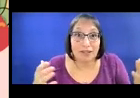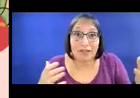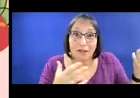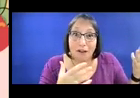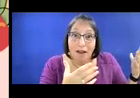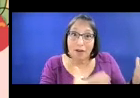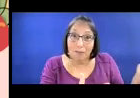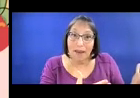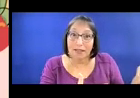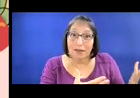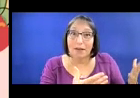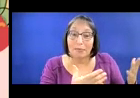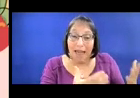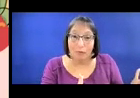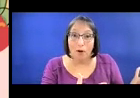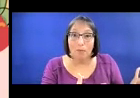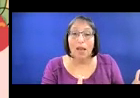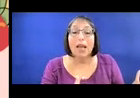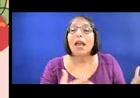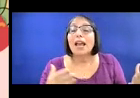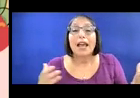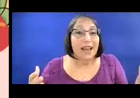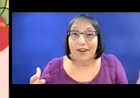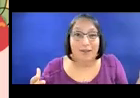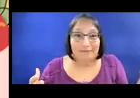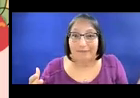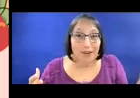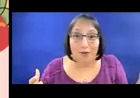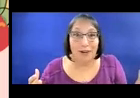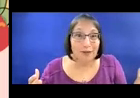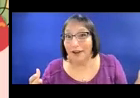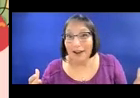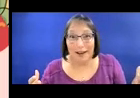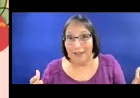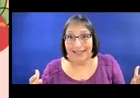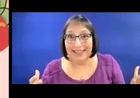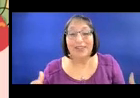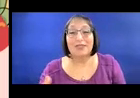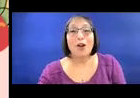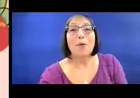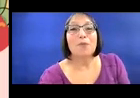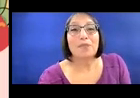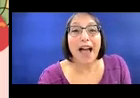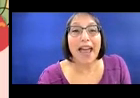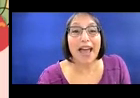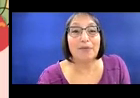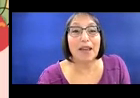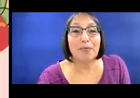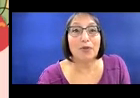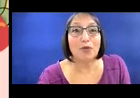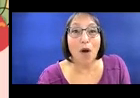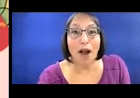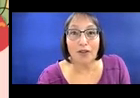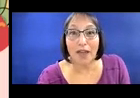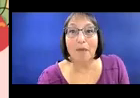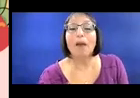is an audio-based platform, my students are allowed to talk in class. So, I had to be able